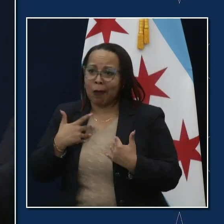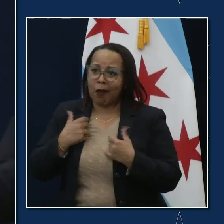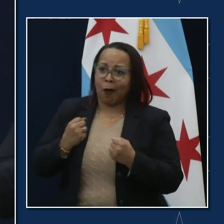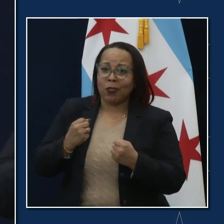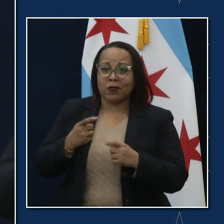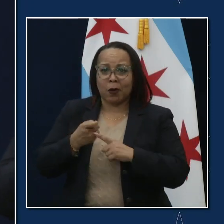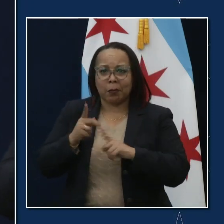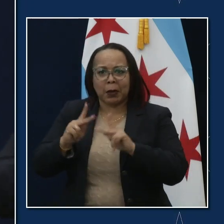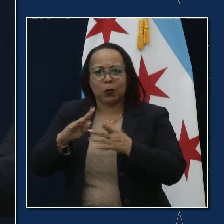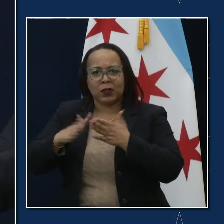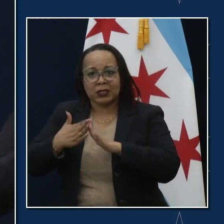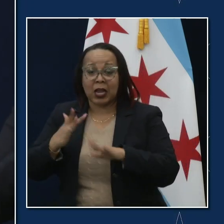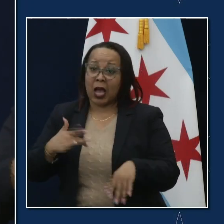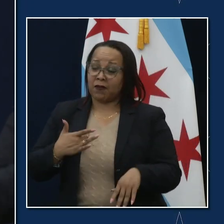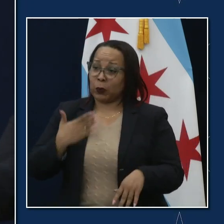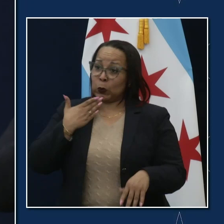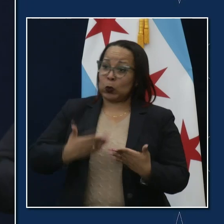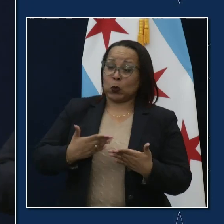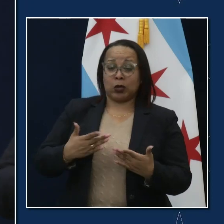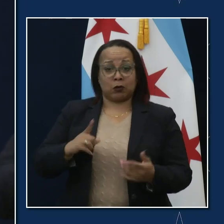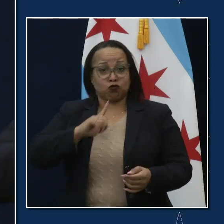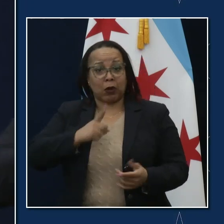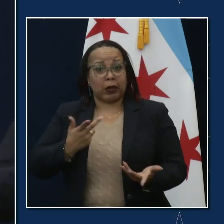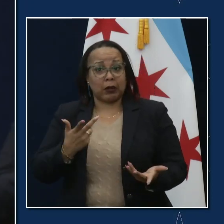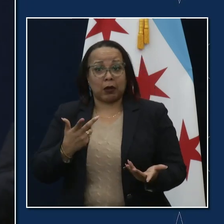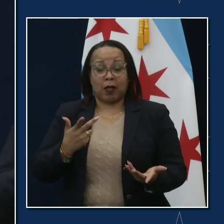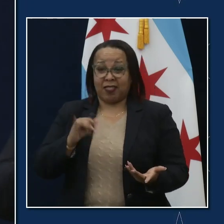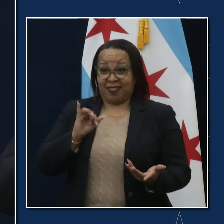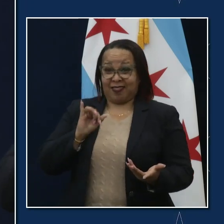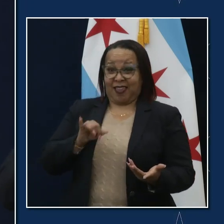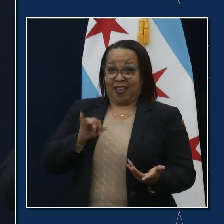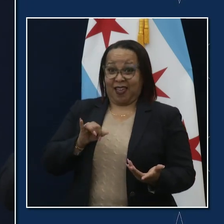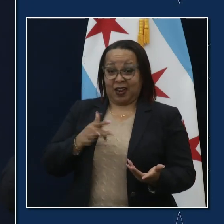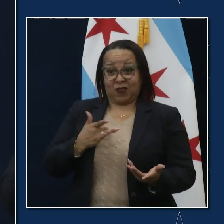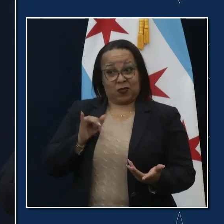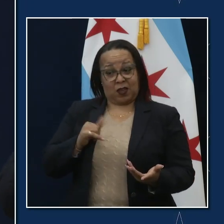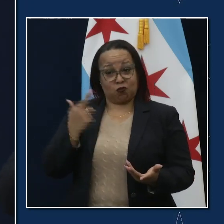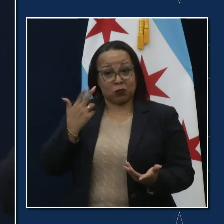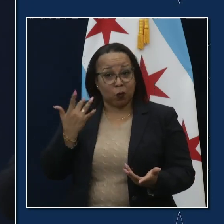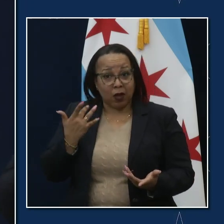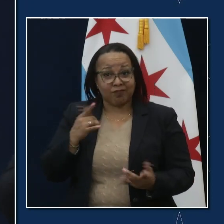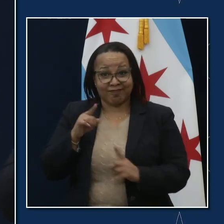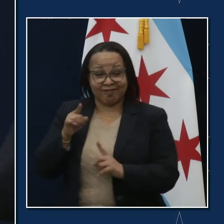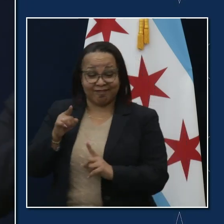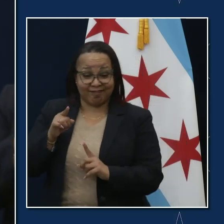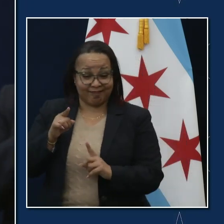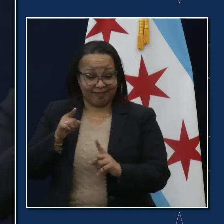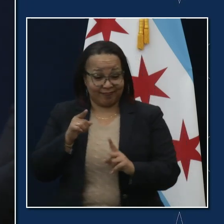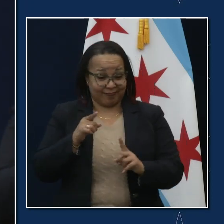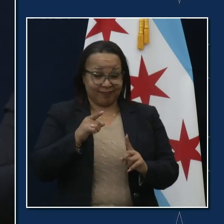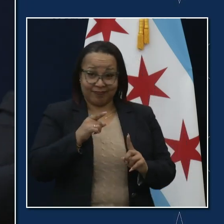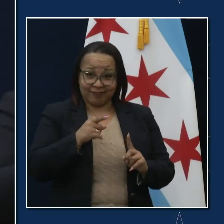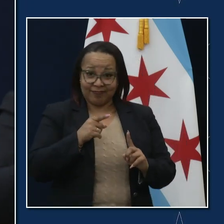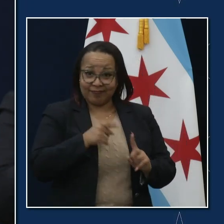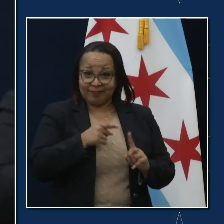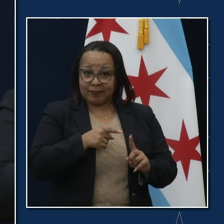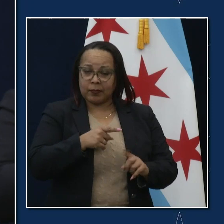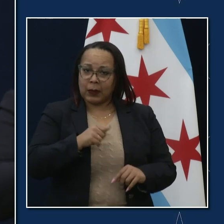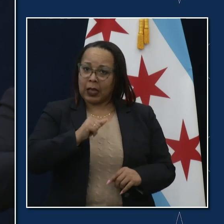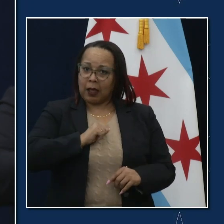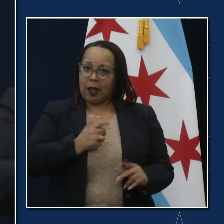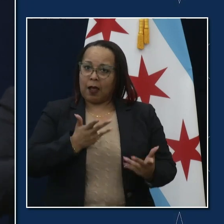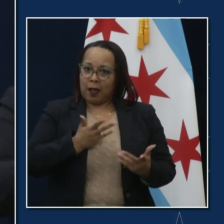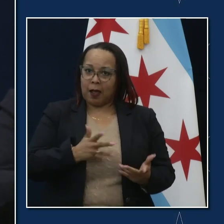across the city. But I feel good, and I really do attribute that to the fact that I